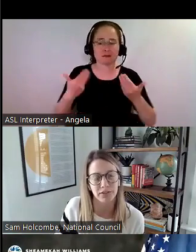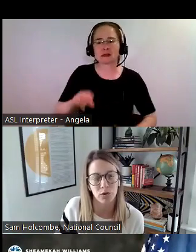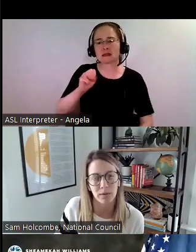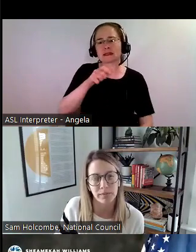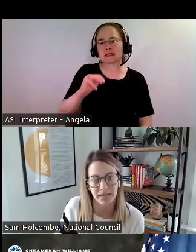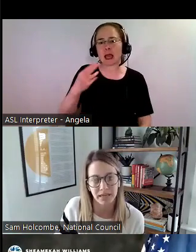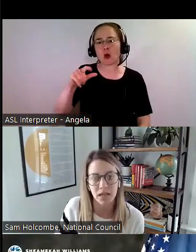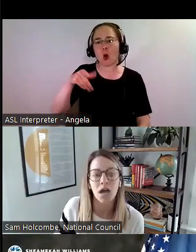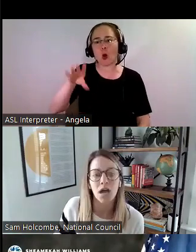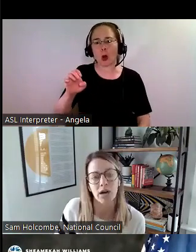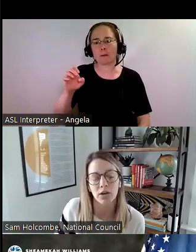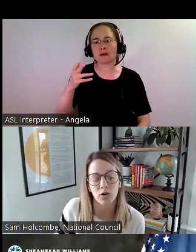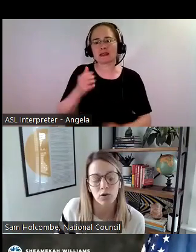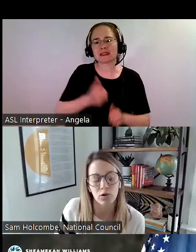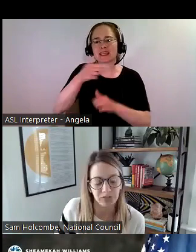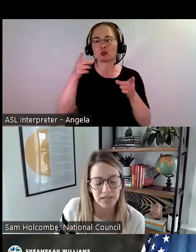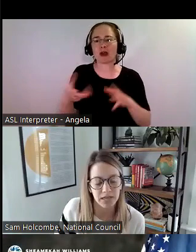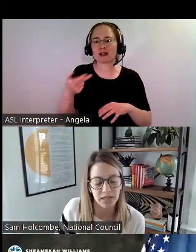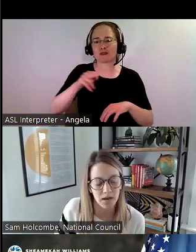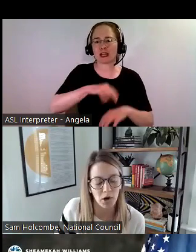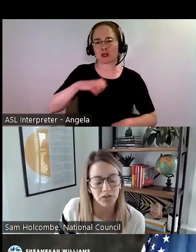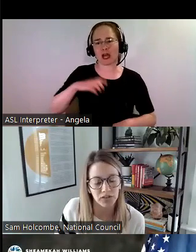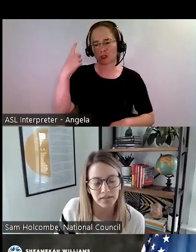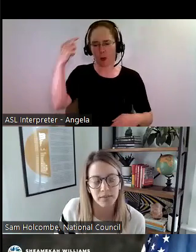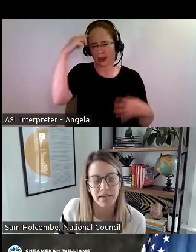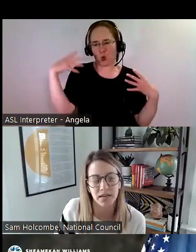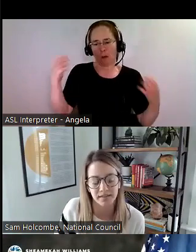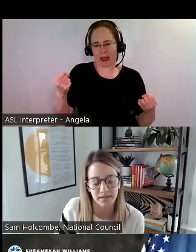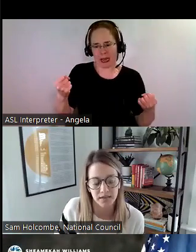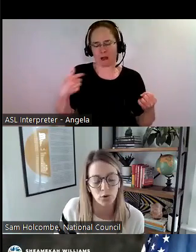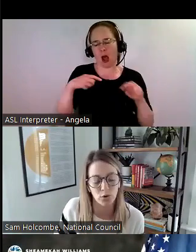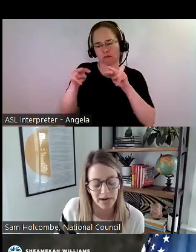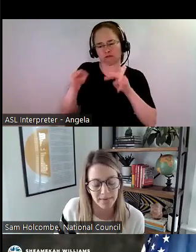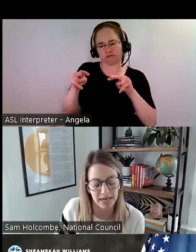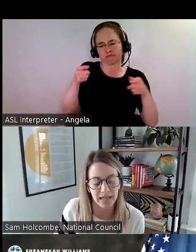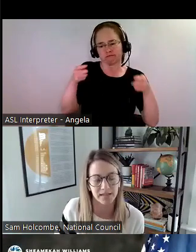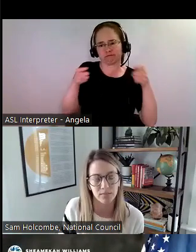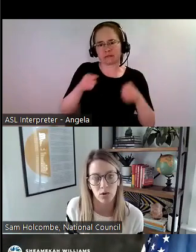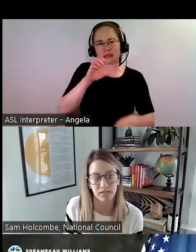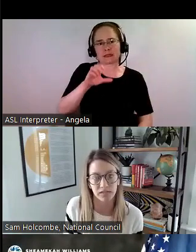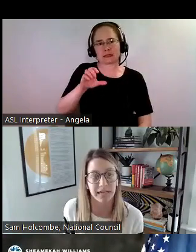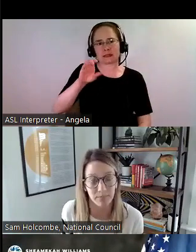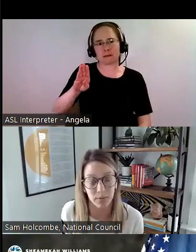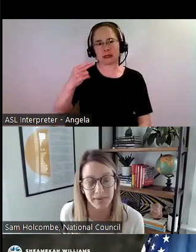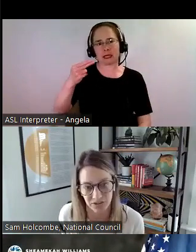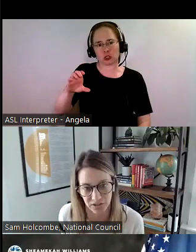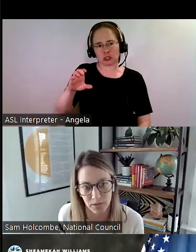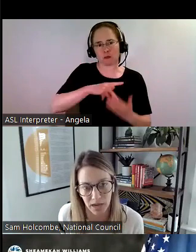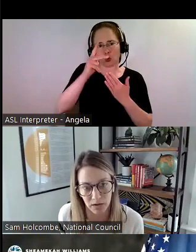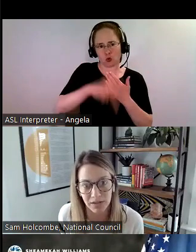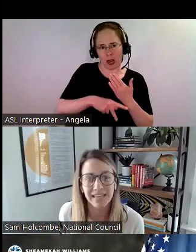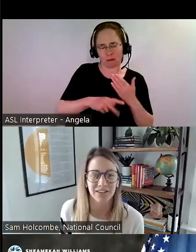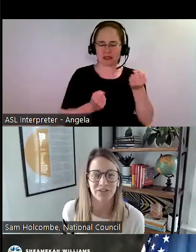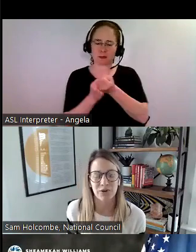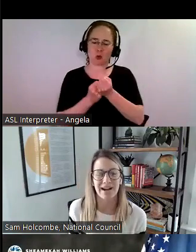National Council for Mental Wellbeing, where I oversee our CCBHC programming that supports clinic